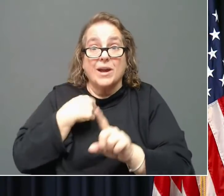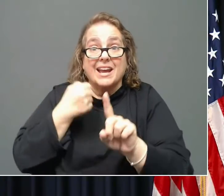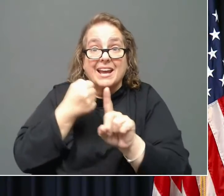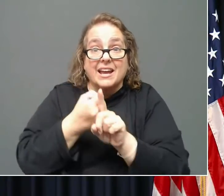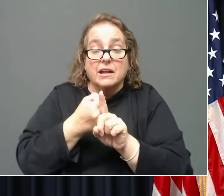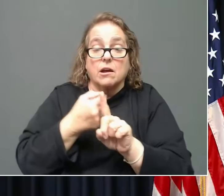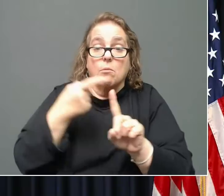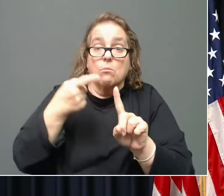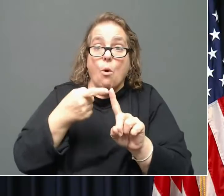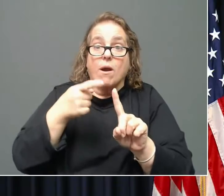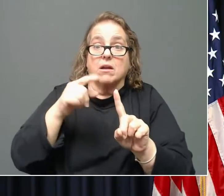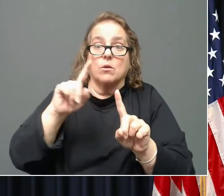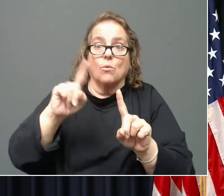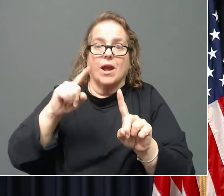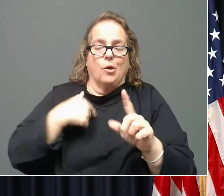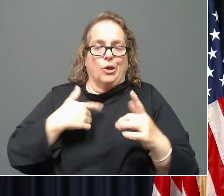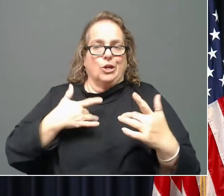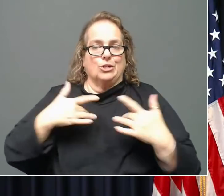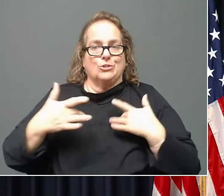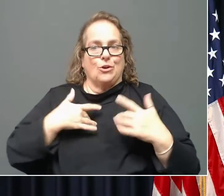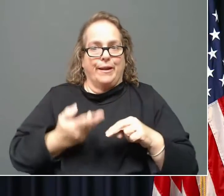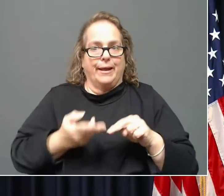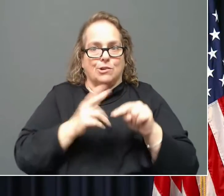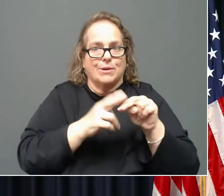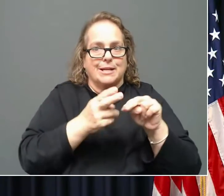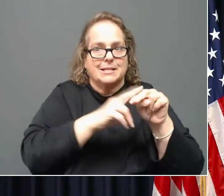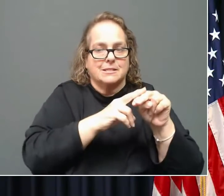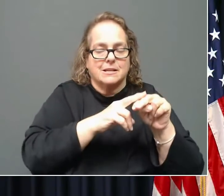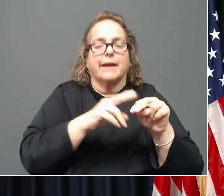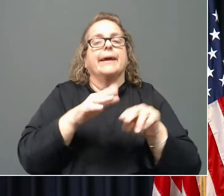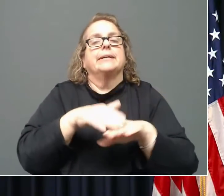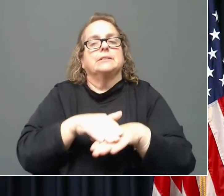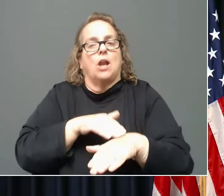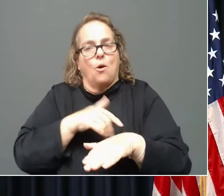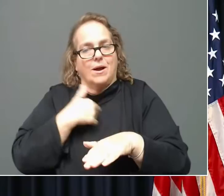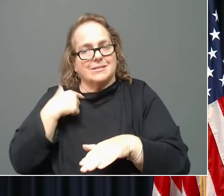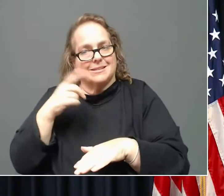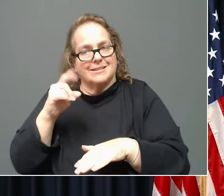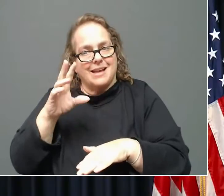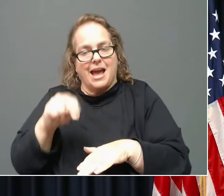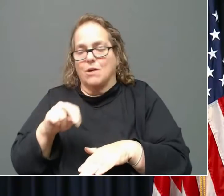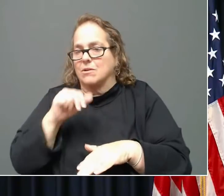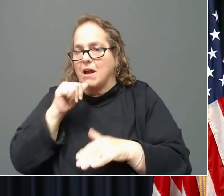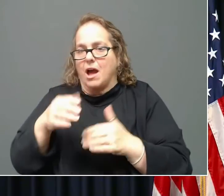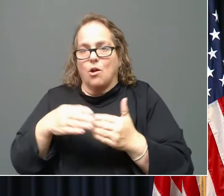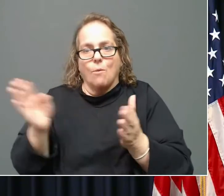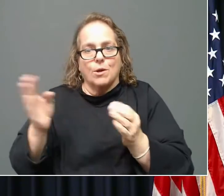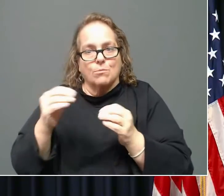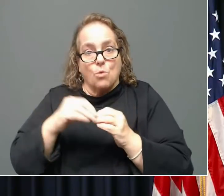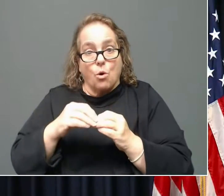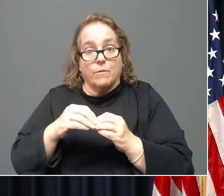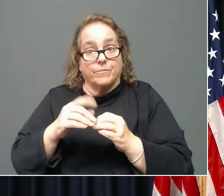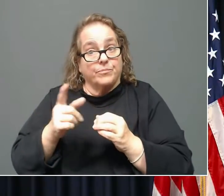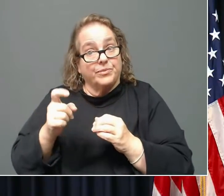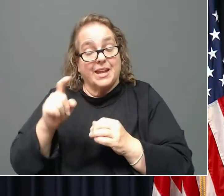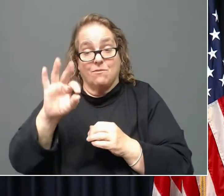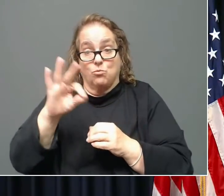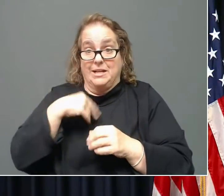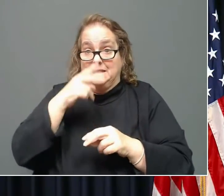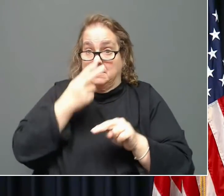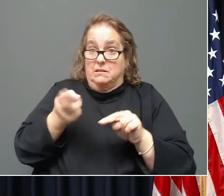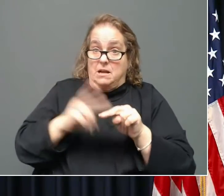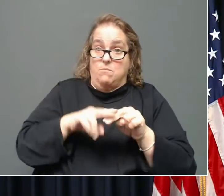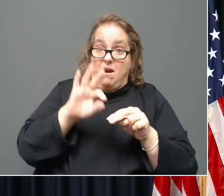slow us down. And so it'll be all those things working together, as well as, do we see an uptick in cases? Again, when